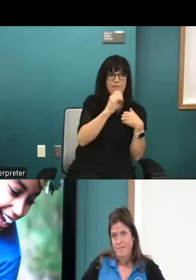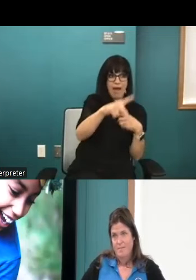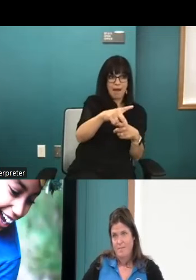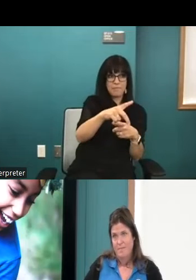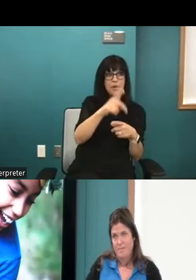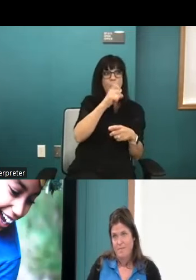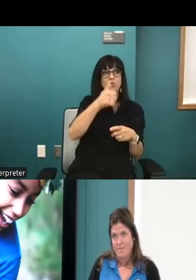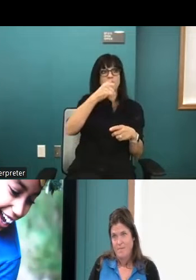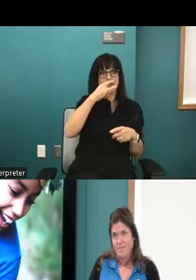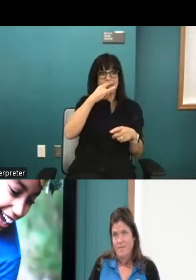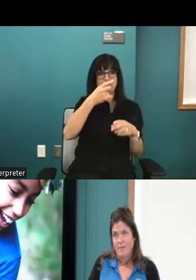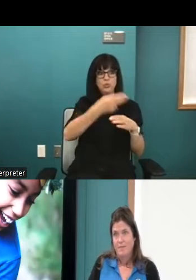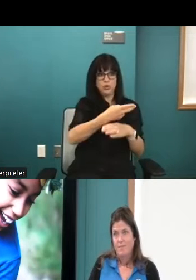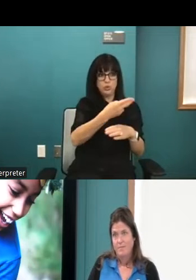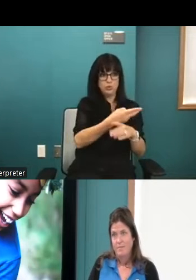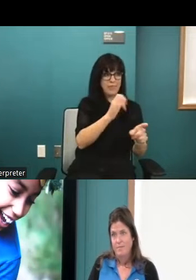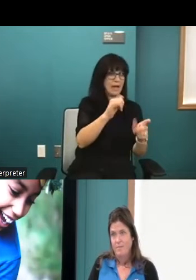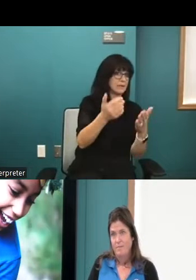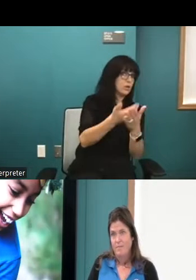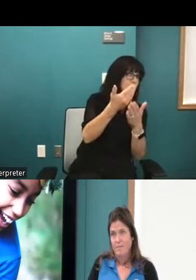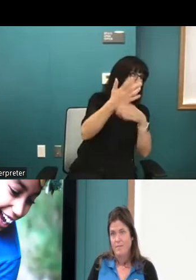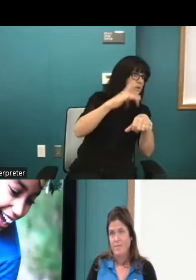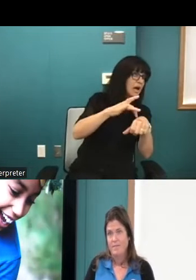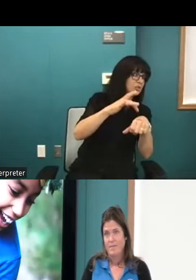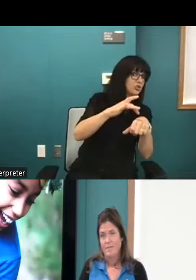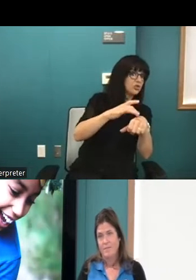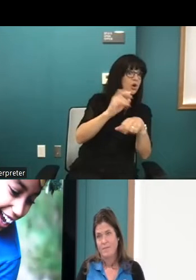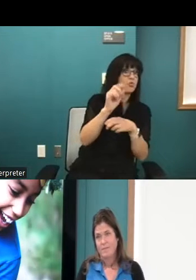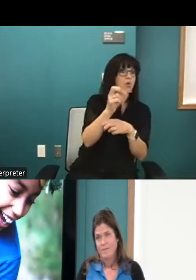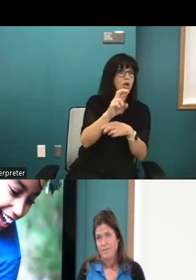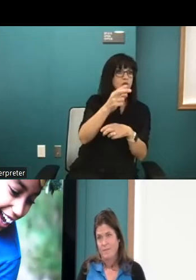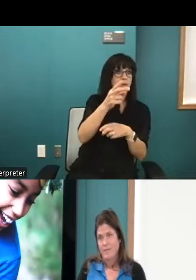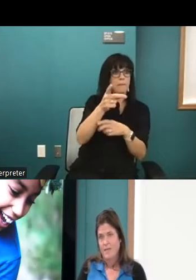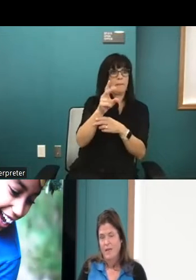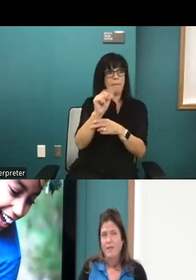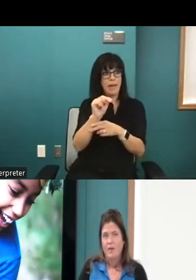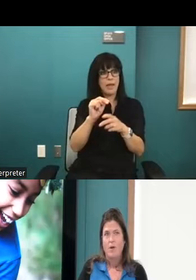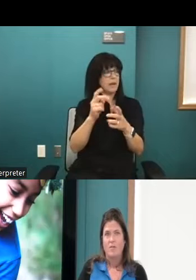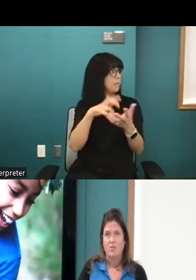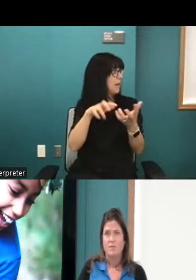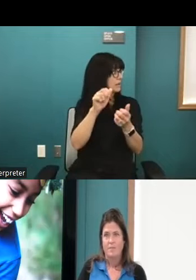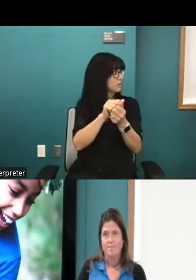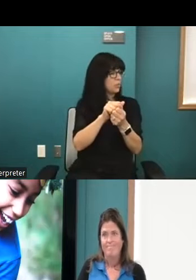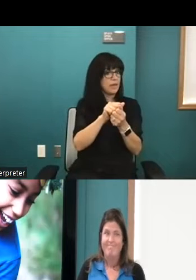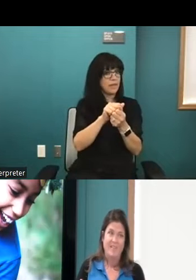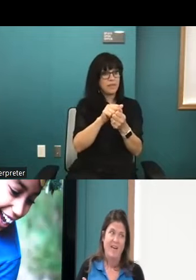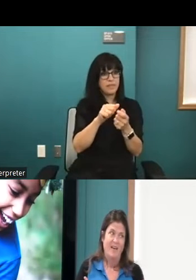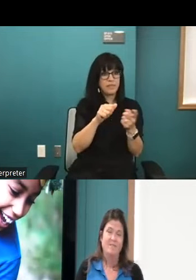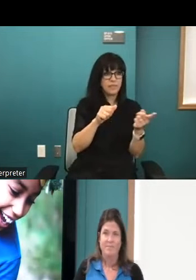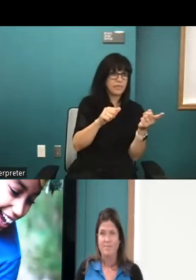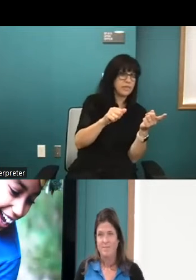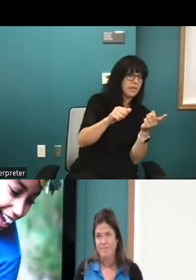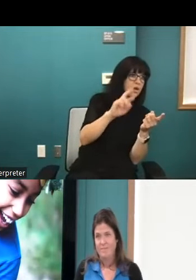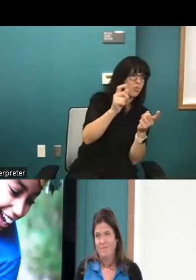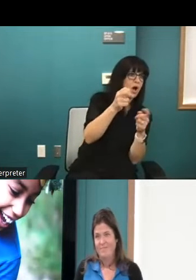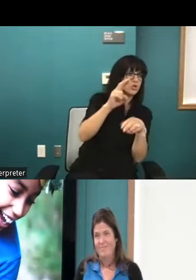for older kids to be using it. That's the new touch, or the Roger Pen mixed with the Roger. Kind of like a Select. They had Roger's. baby. Mhm, And yeah.